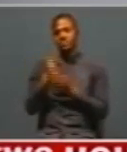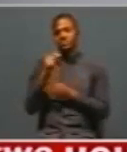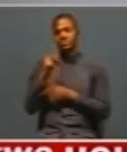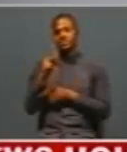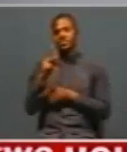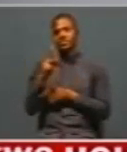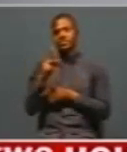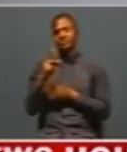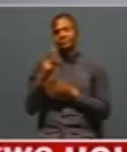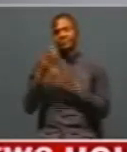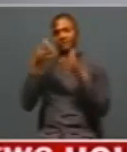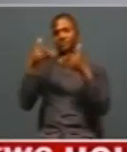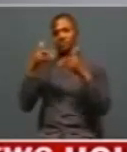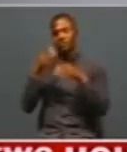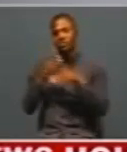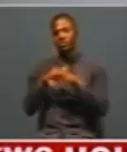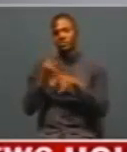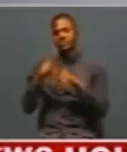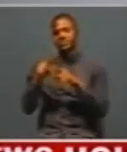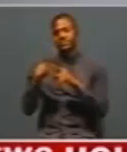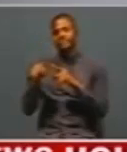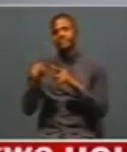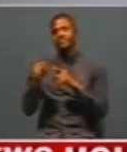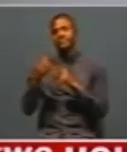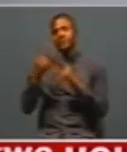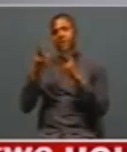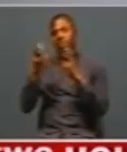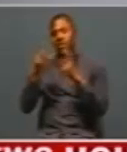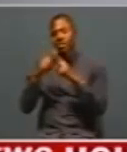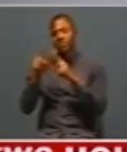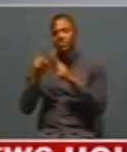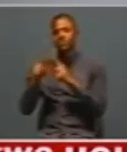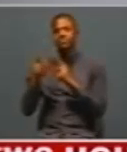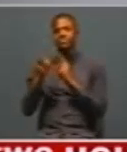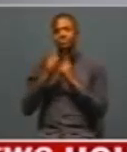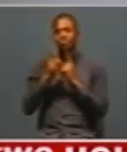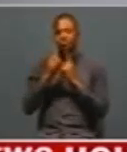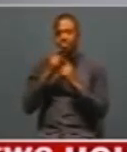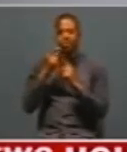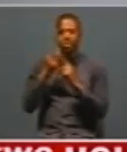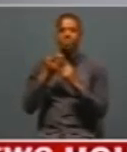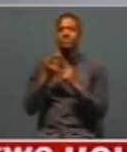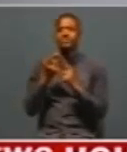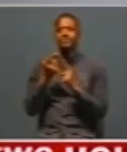were Focus, Searchlight, Insight, Topic, and Talking Point.